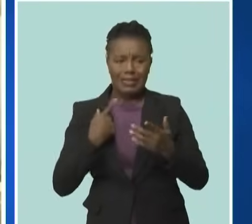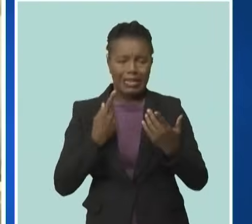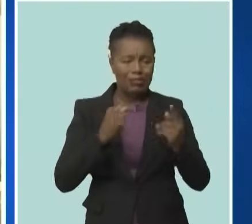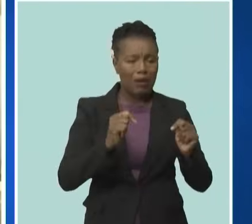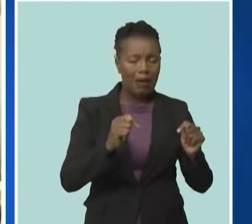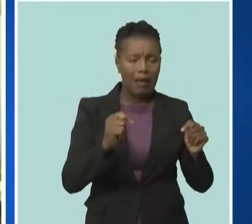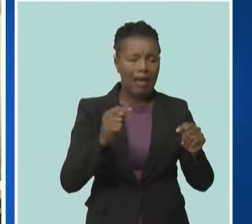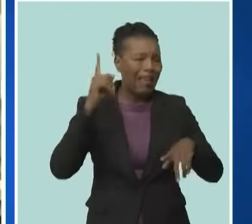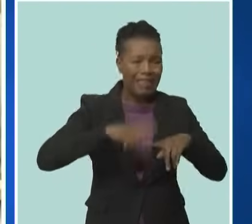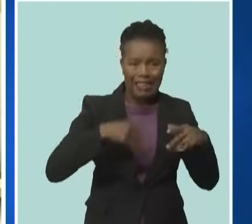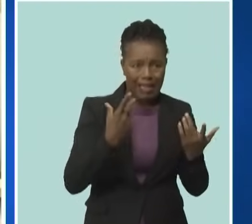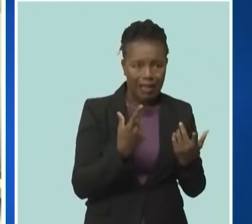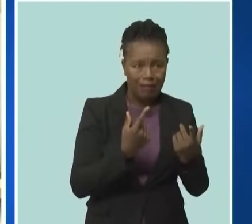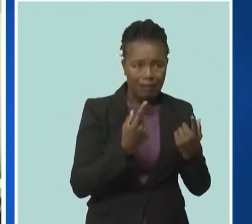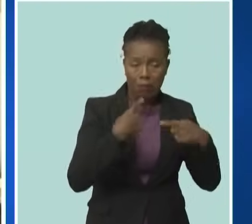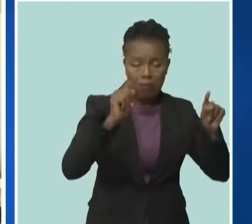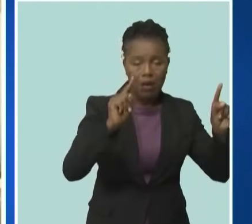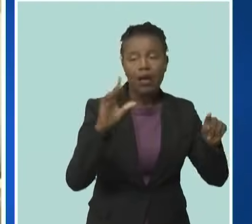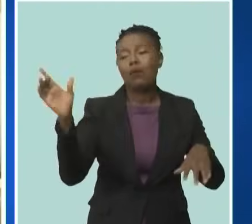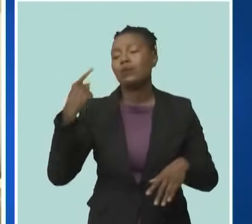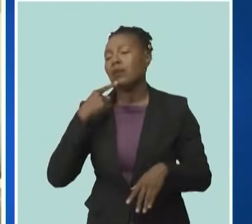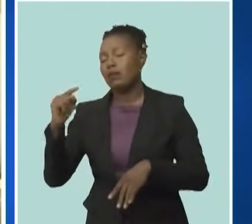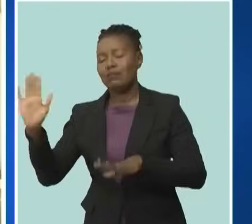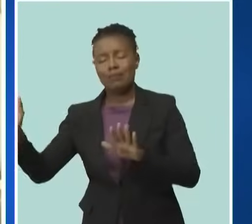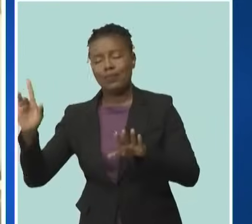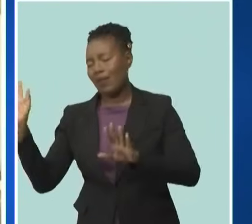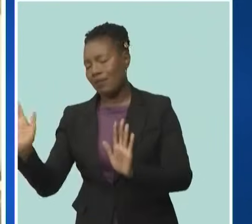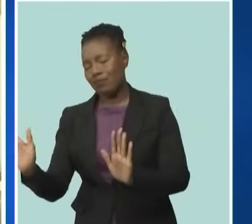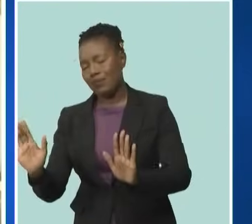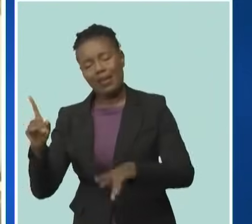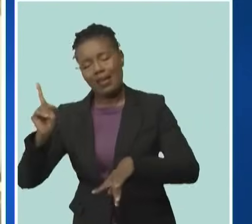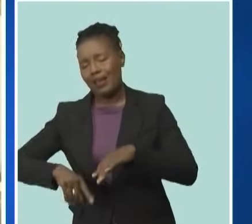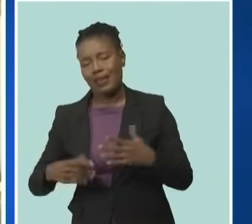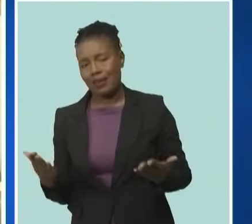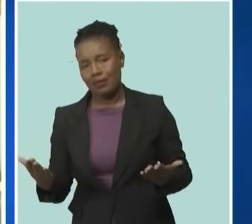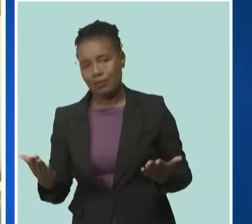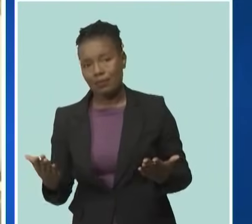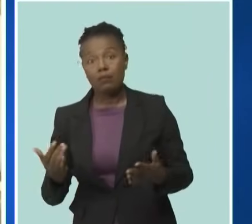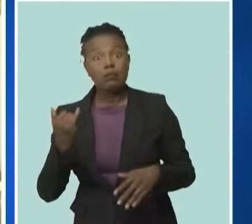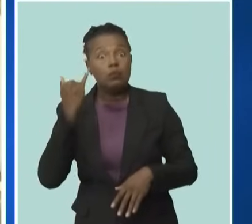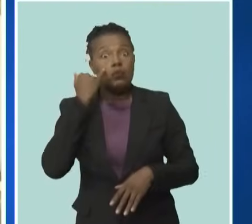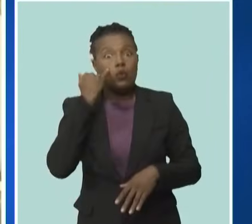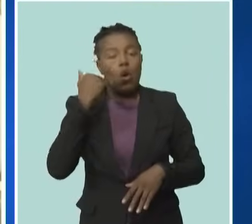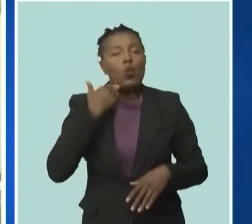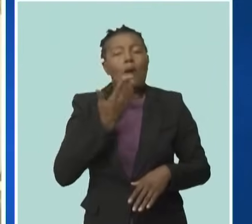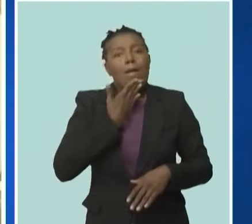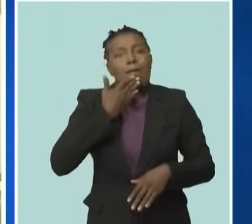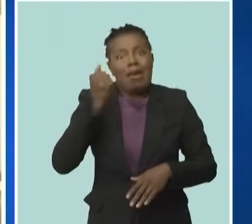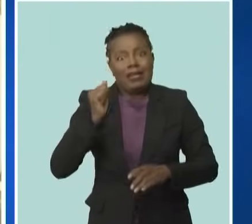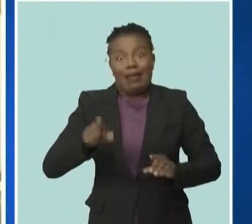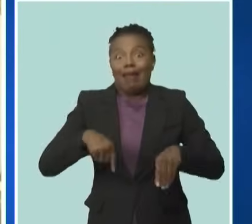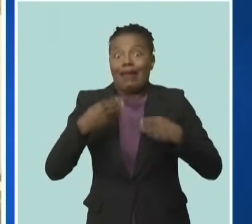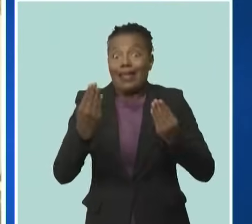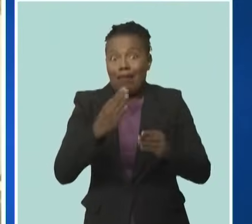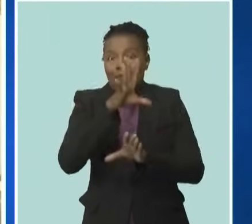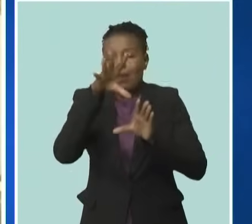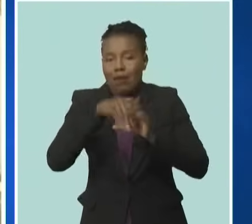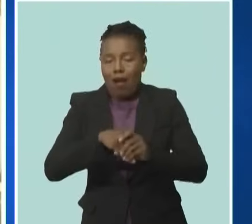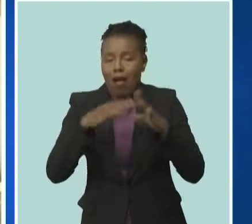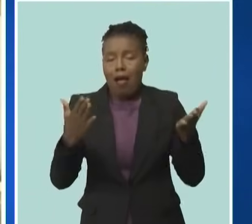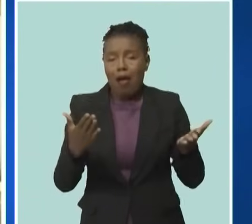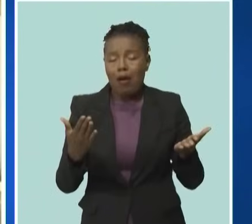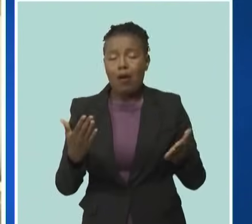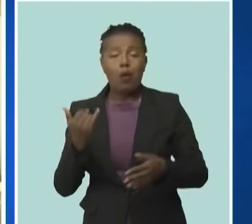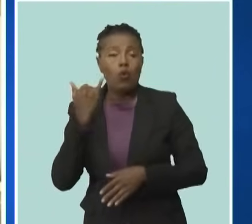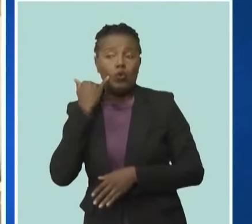can't do that now. I can't do it. But if I know that I can give the best, even though the client might cut me in